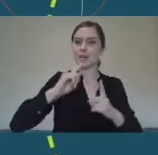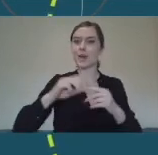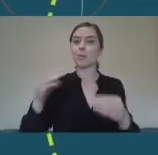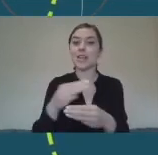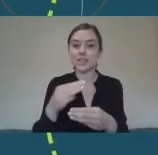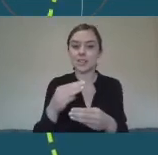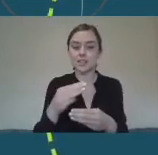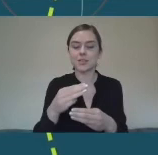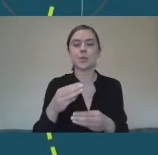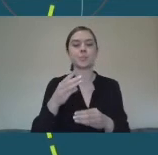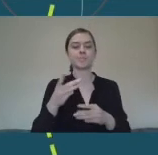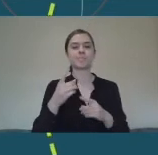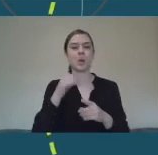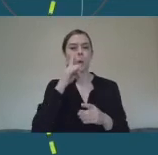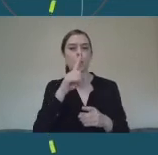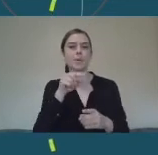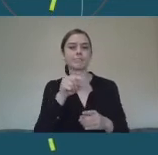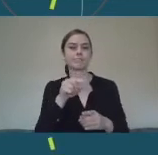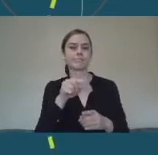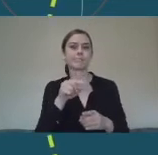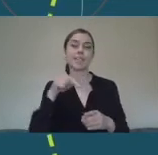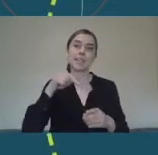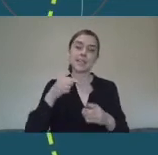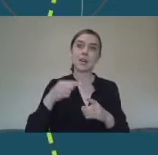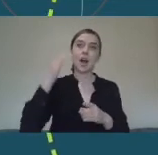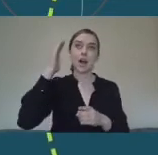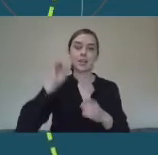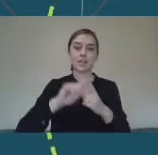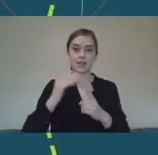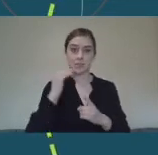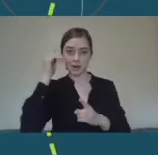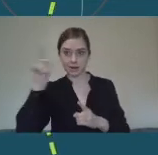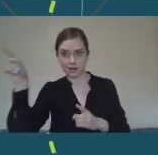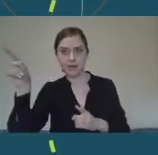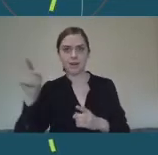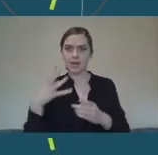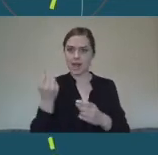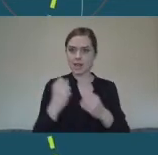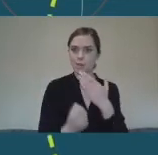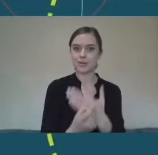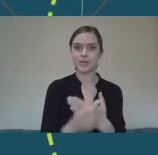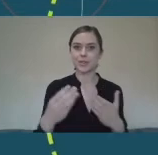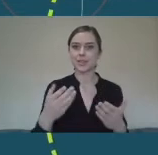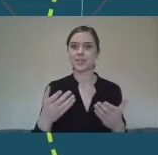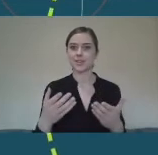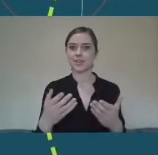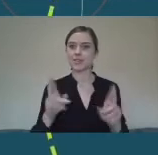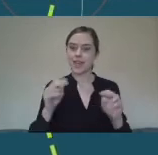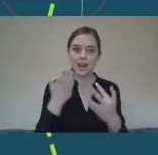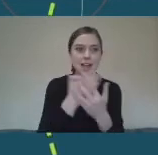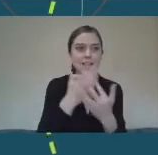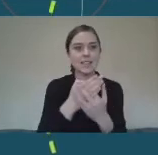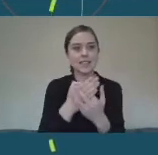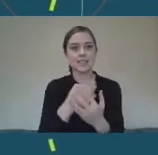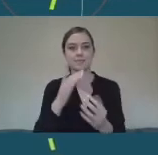that here and maybe perhaps in Ireland, there will be opportunities where we can access the healthcare system, get